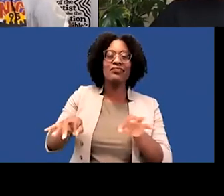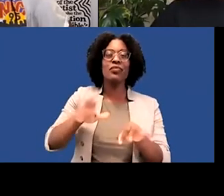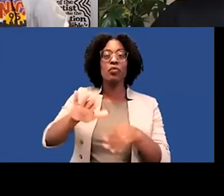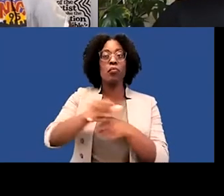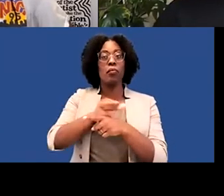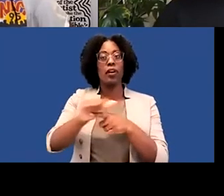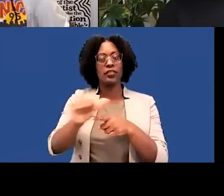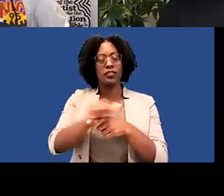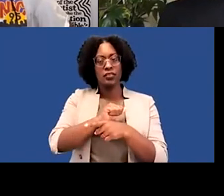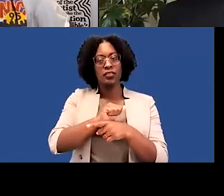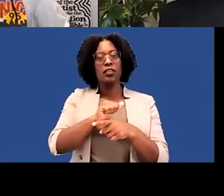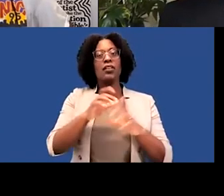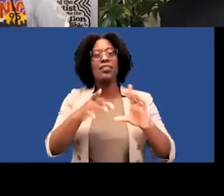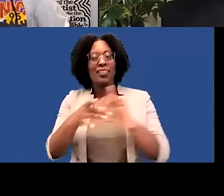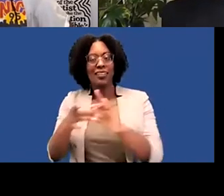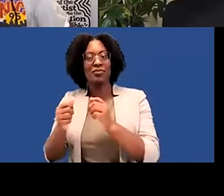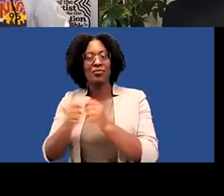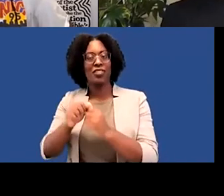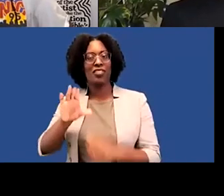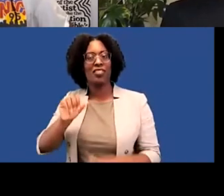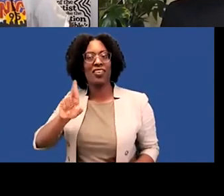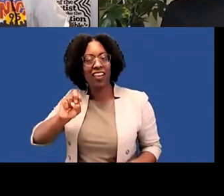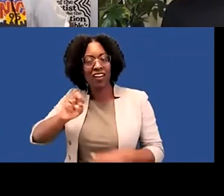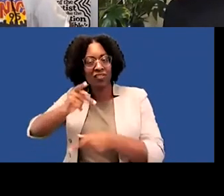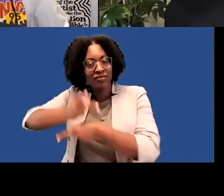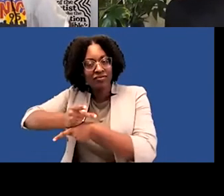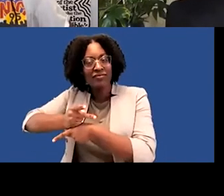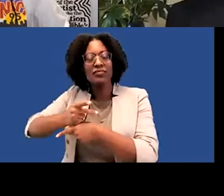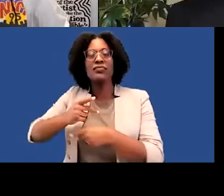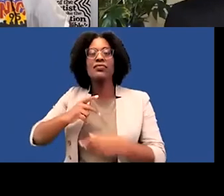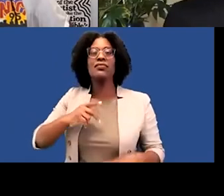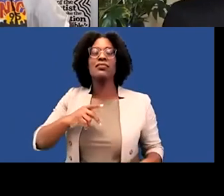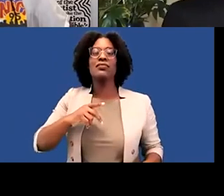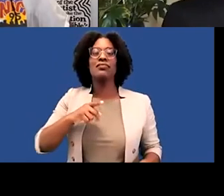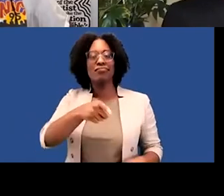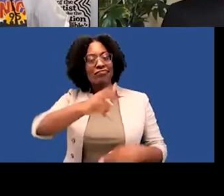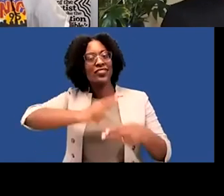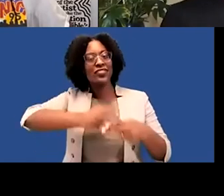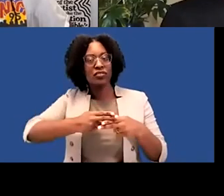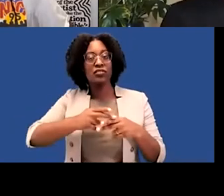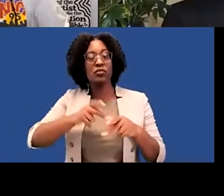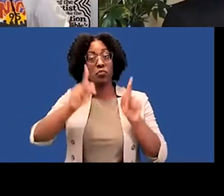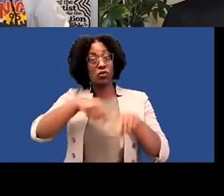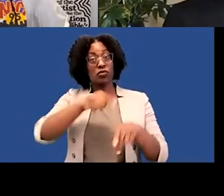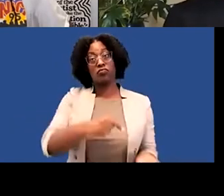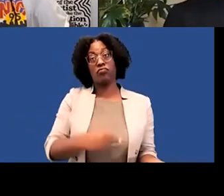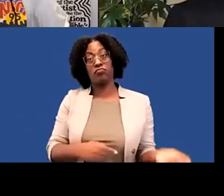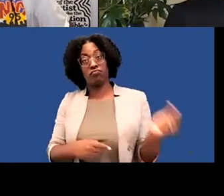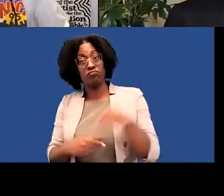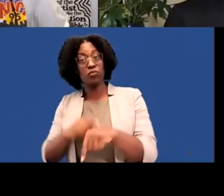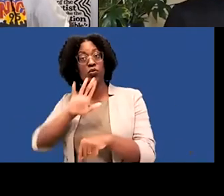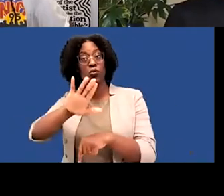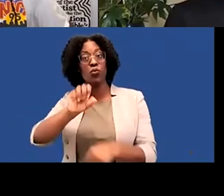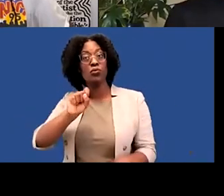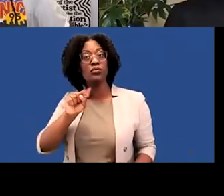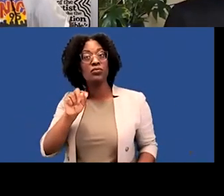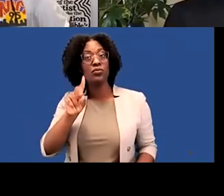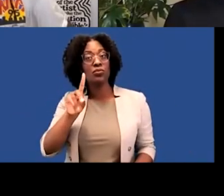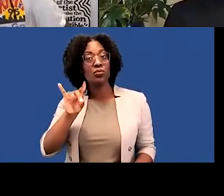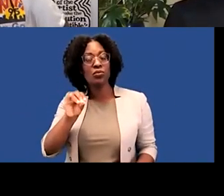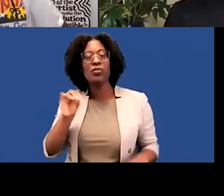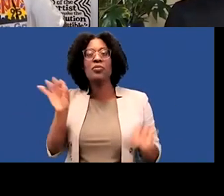the privilege of stepping into your studio, your studio space, or even engaging with your work, that care is just so